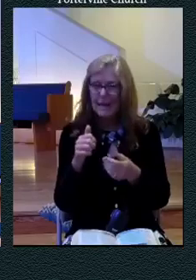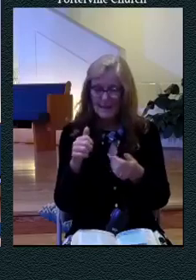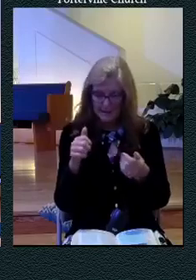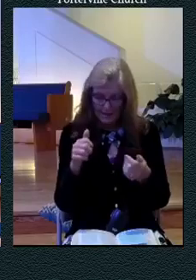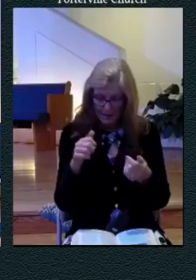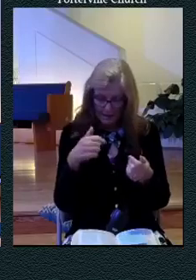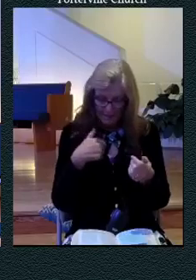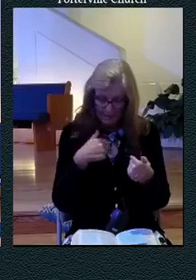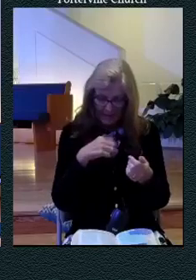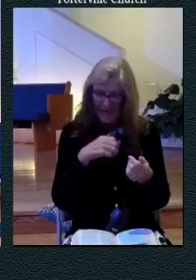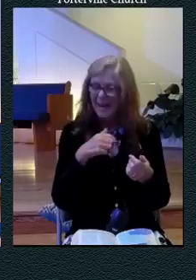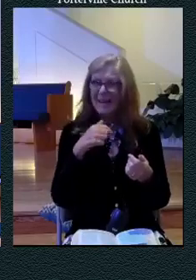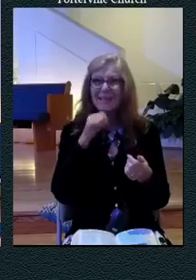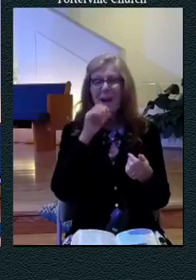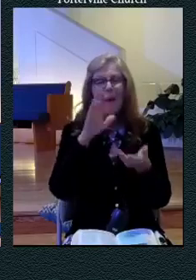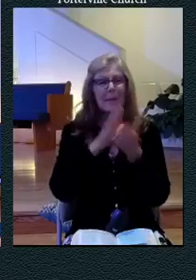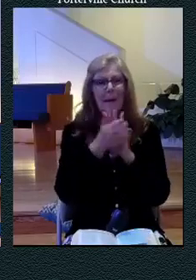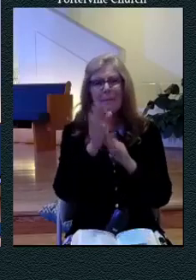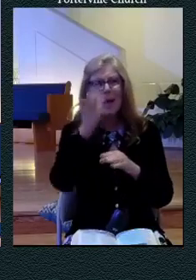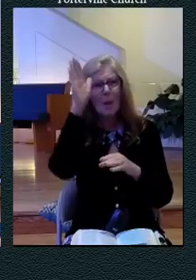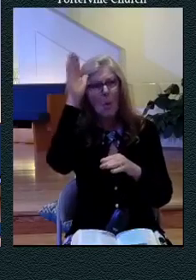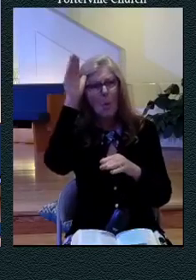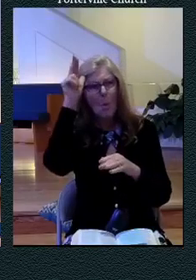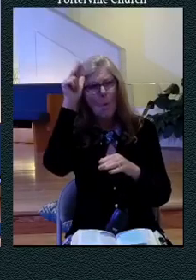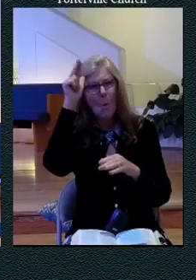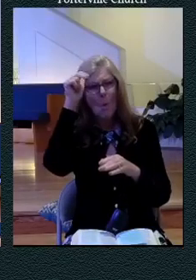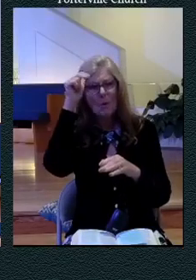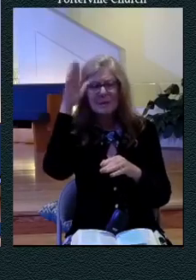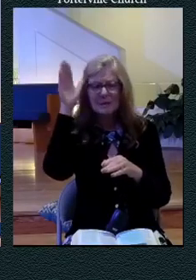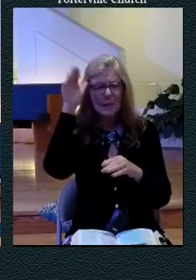no understanding, whose trappings include bit